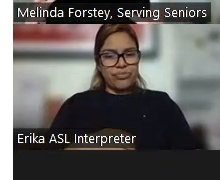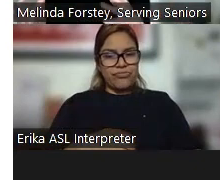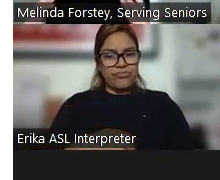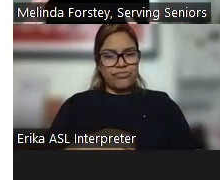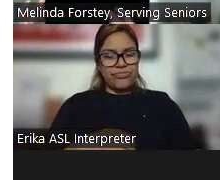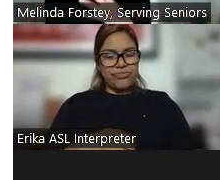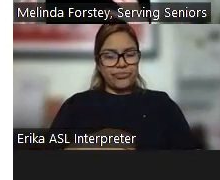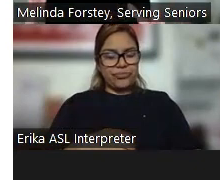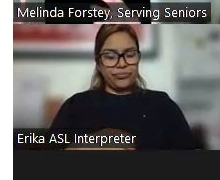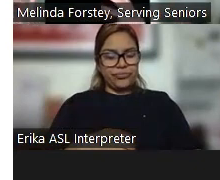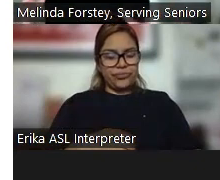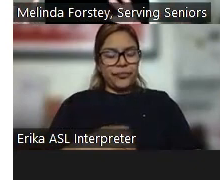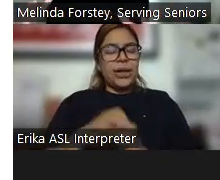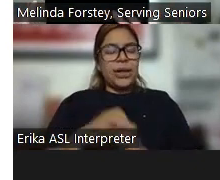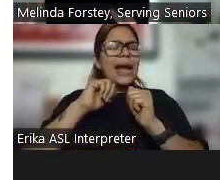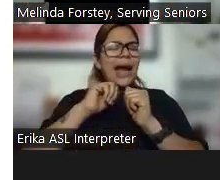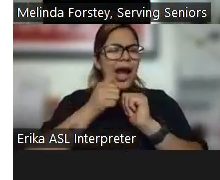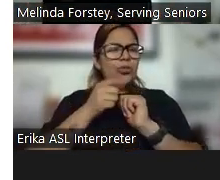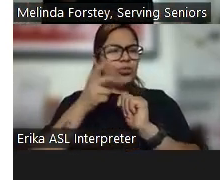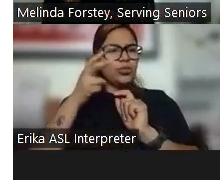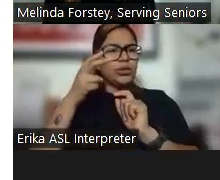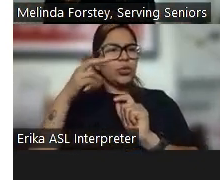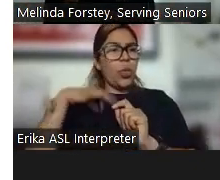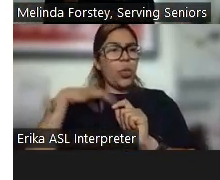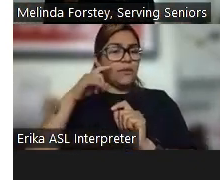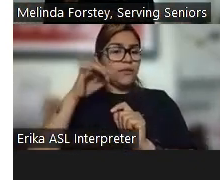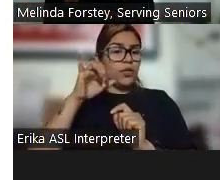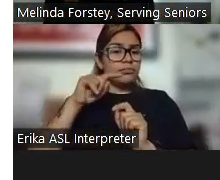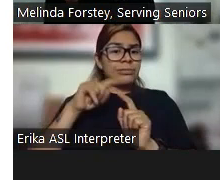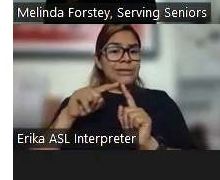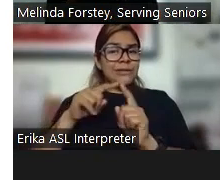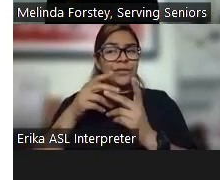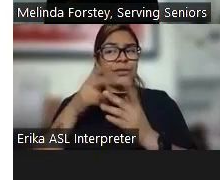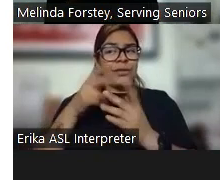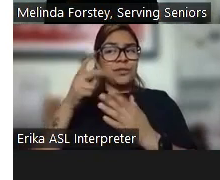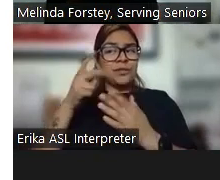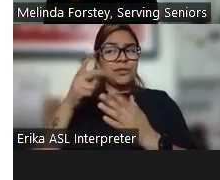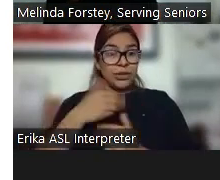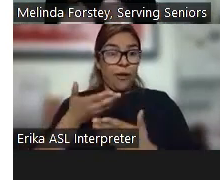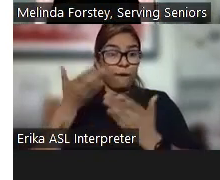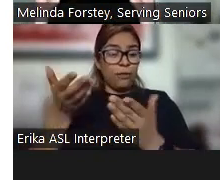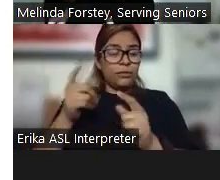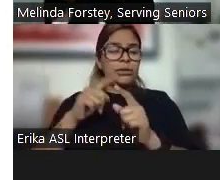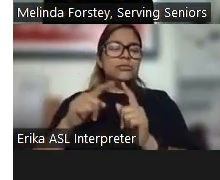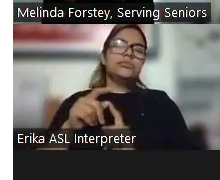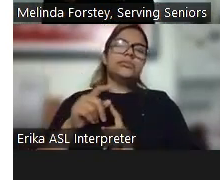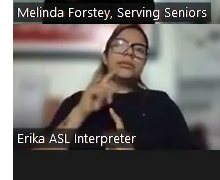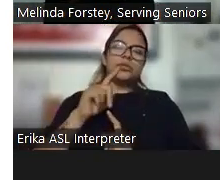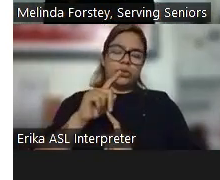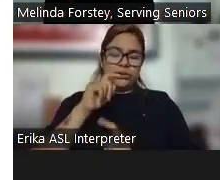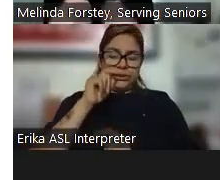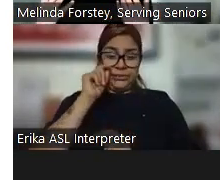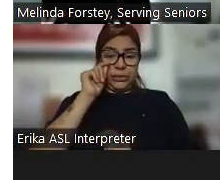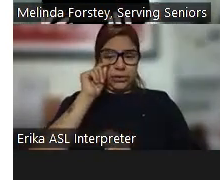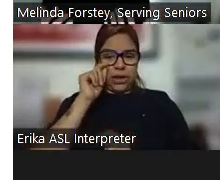the eligibility and the differences between these shallow subsidy programs. But I did really want to highlight